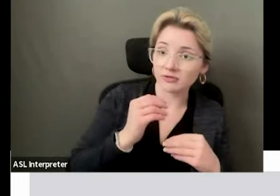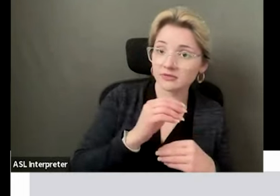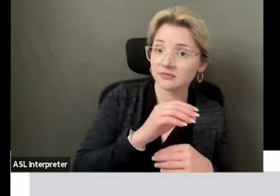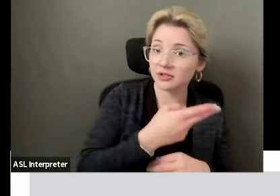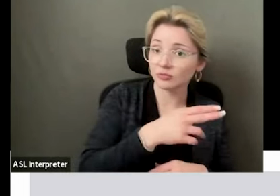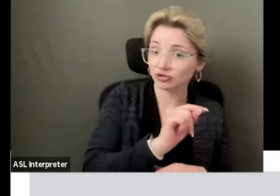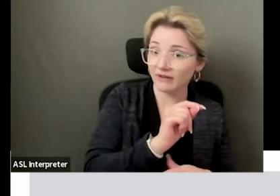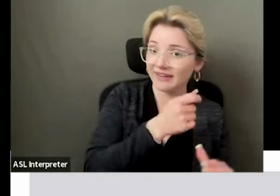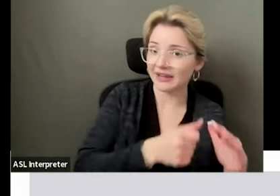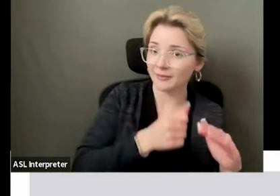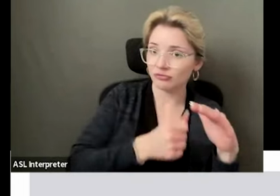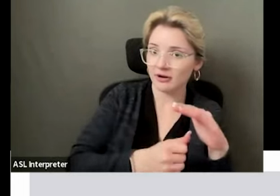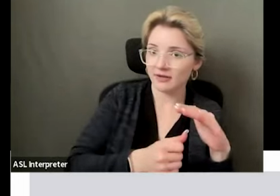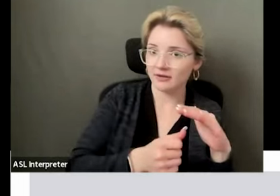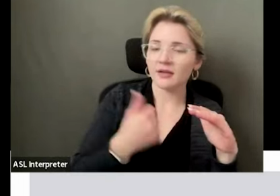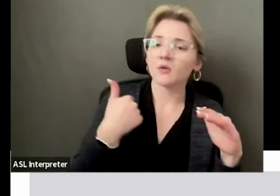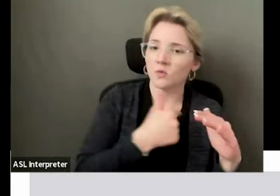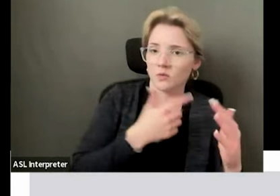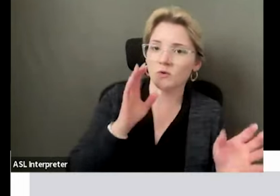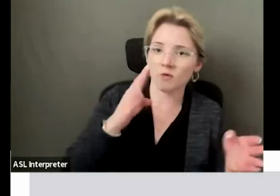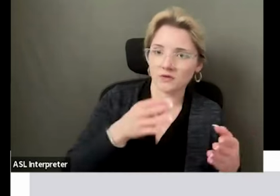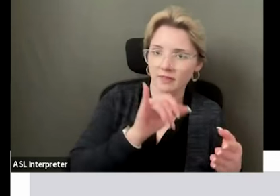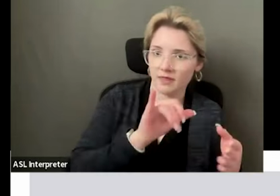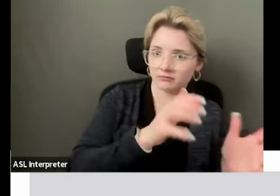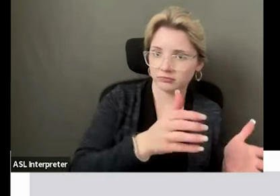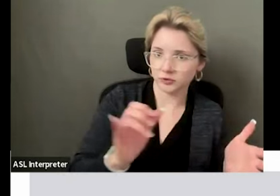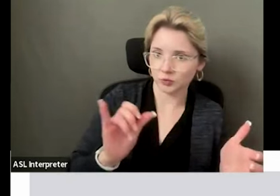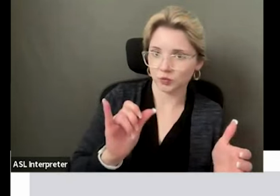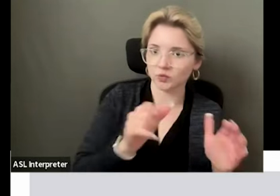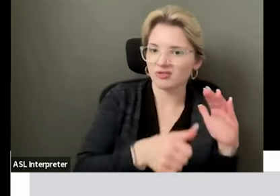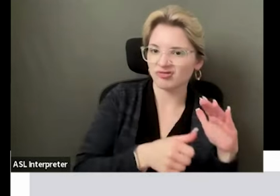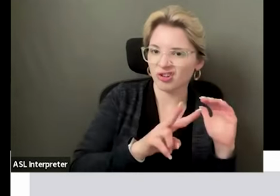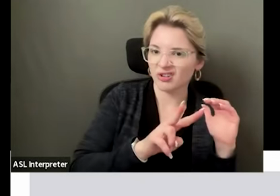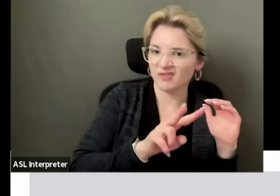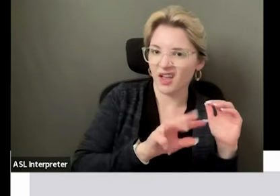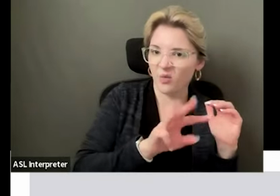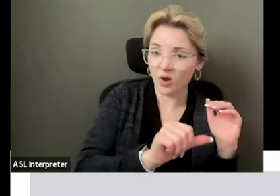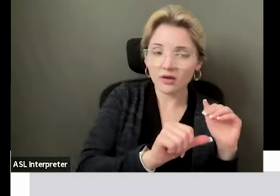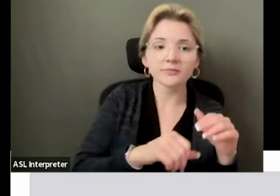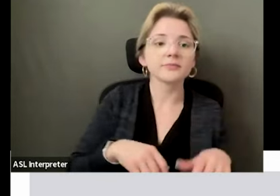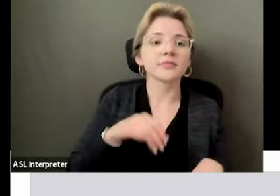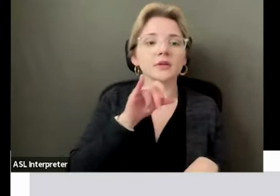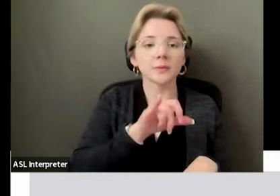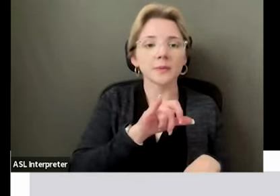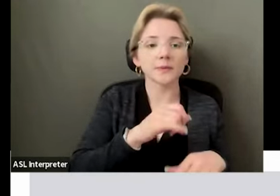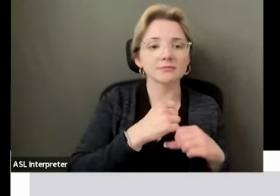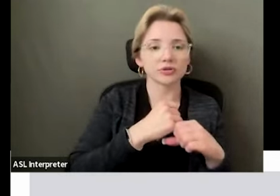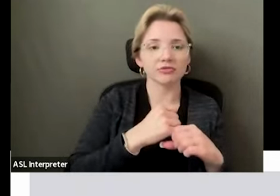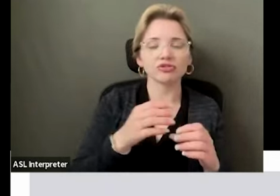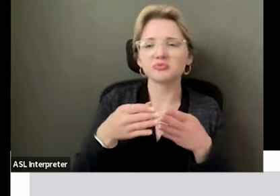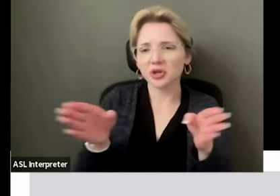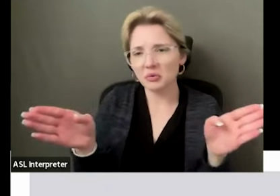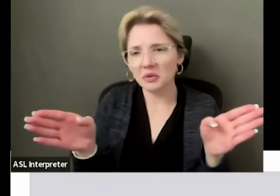of those categories. We also talk about human trafficking under VAWA as well. And these protections, generally, there are